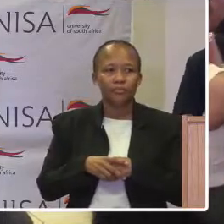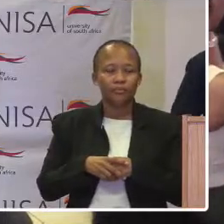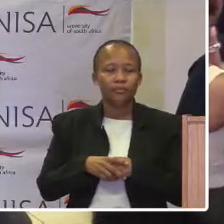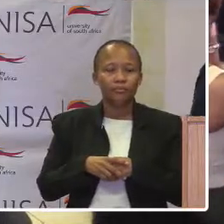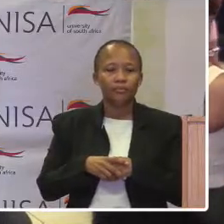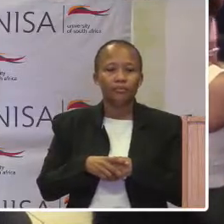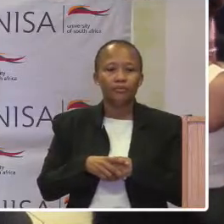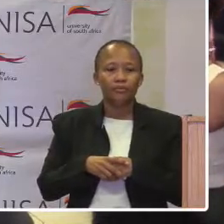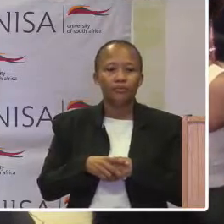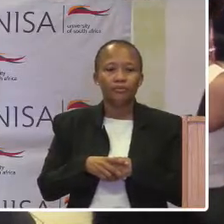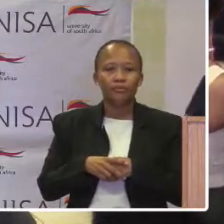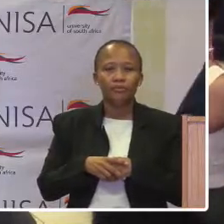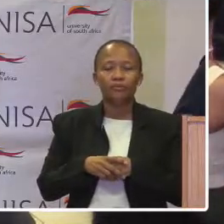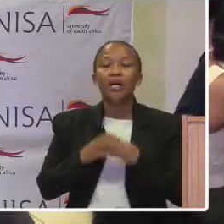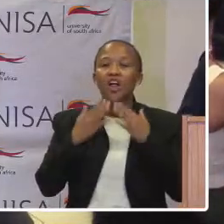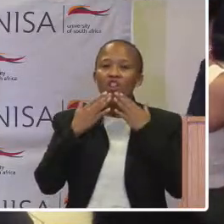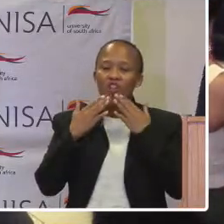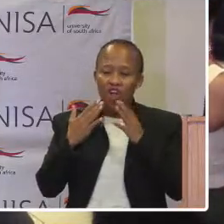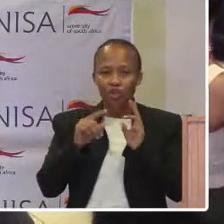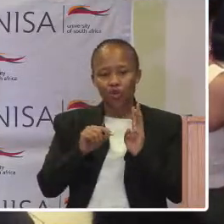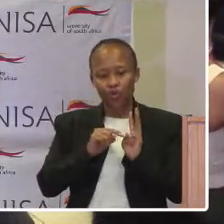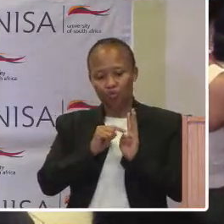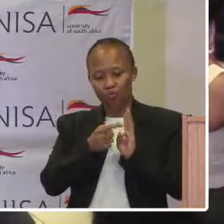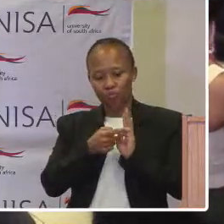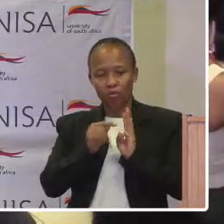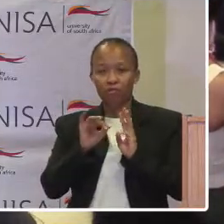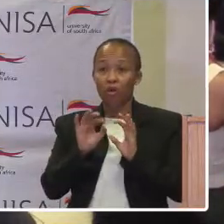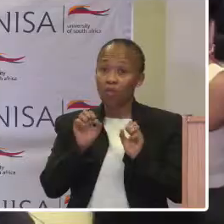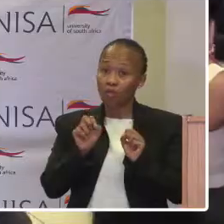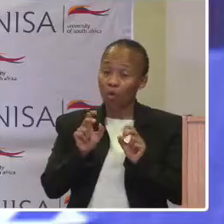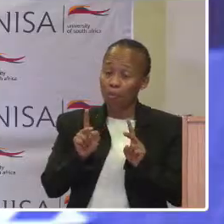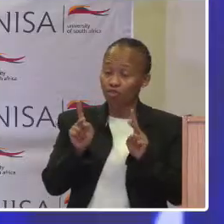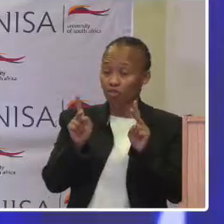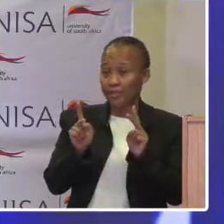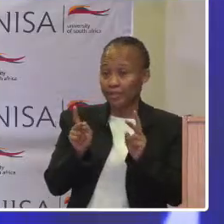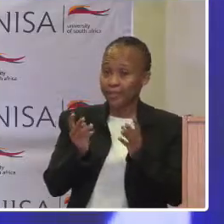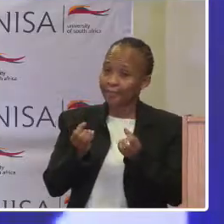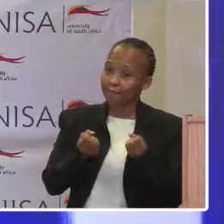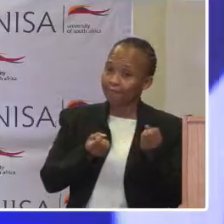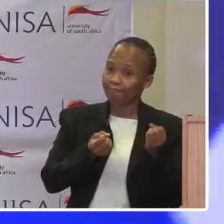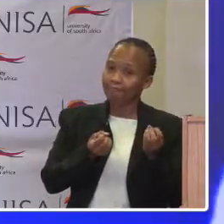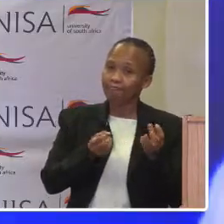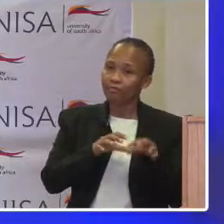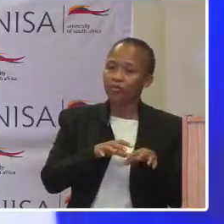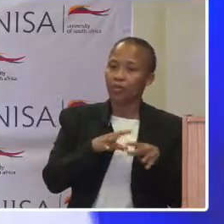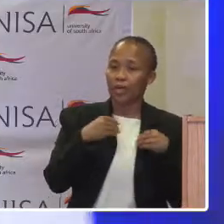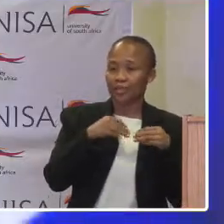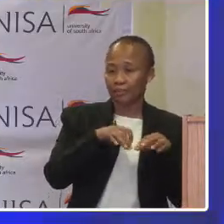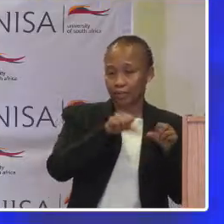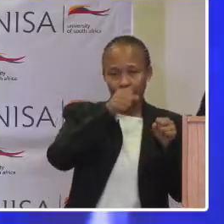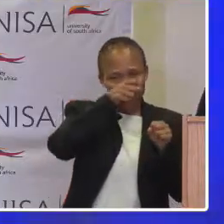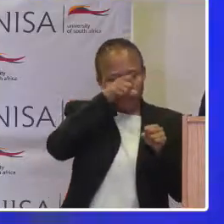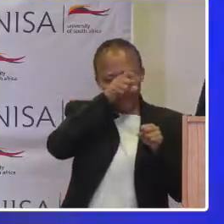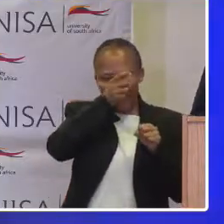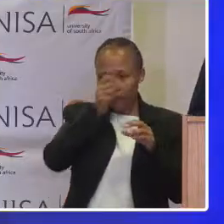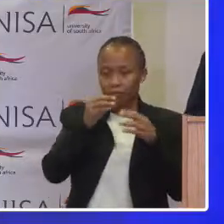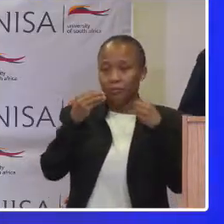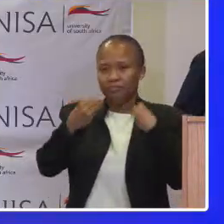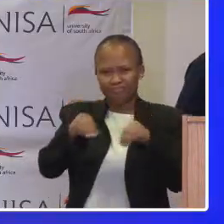Thank you so much, panelists, for taking up the opportunity. You know, in entrepreneurship, nothing is rehearsed,